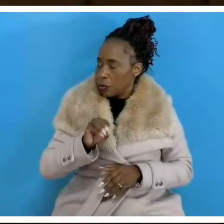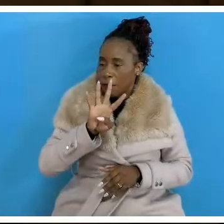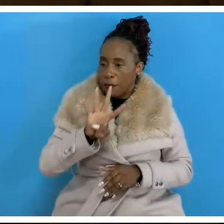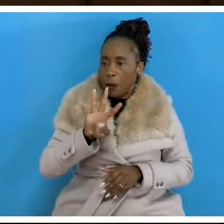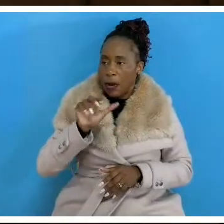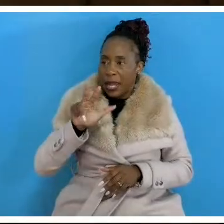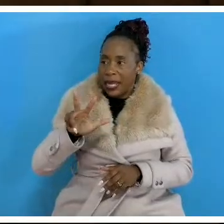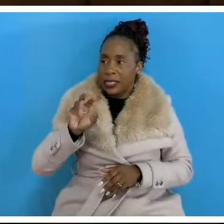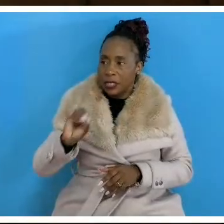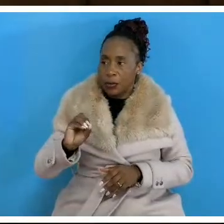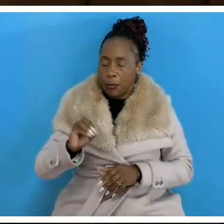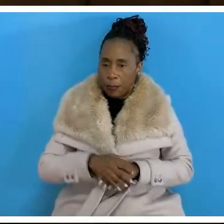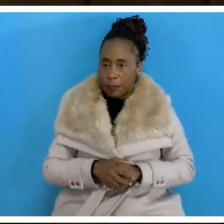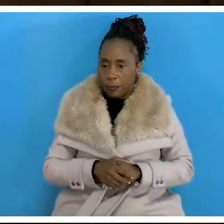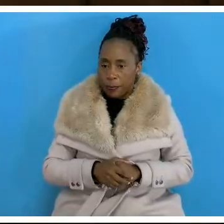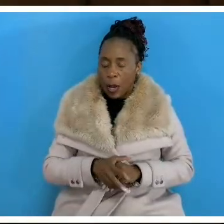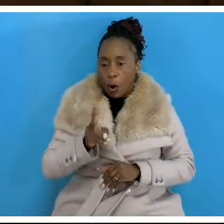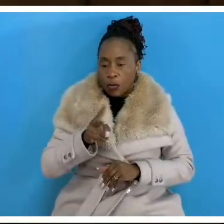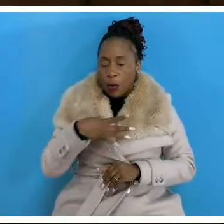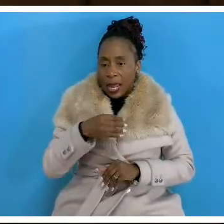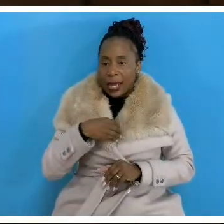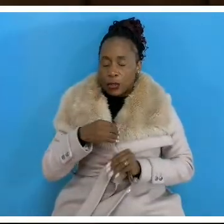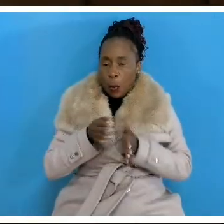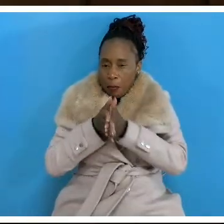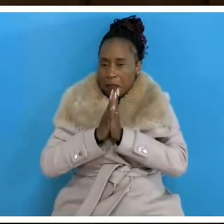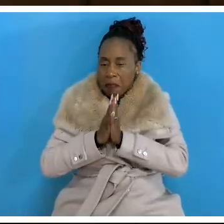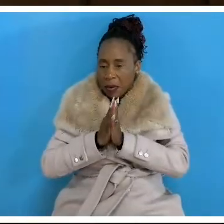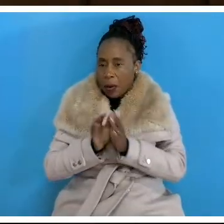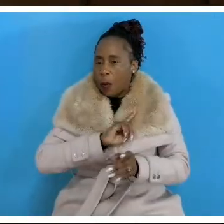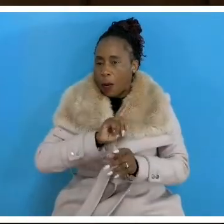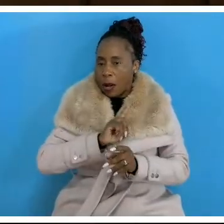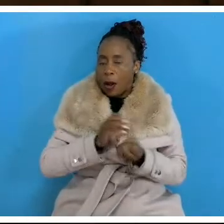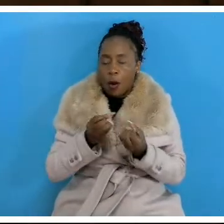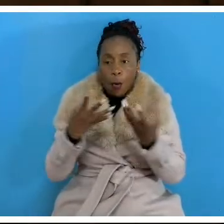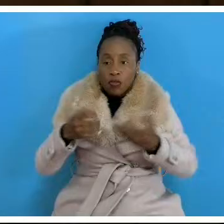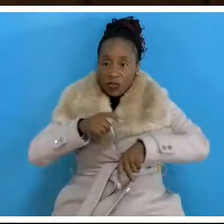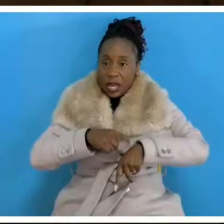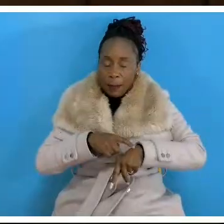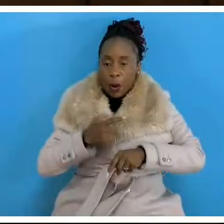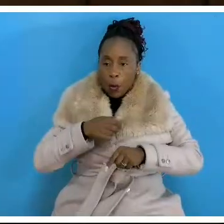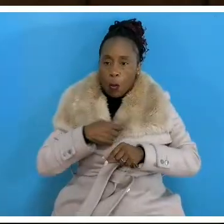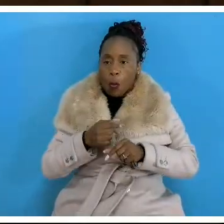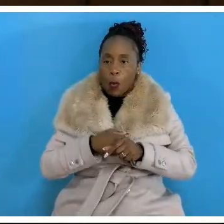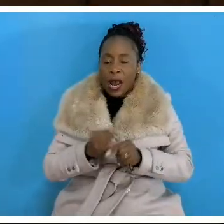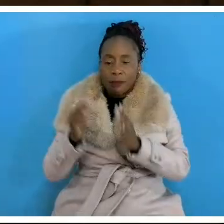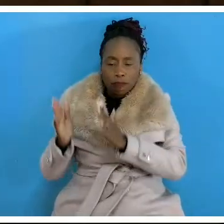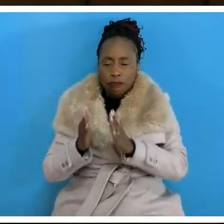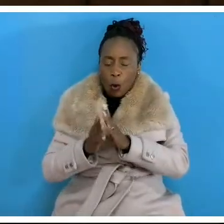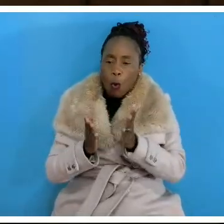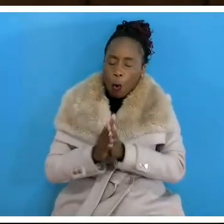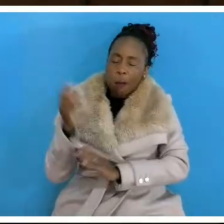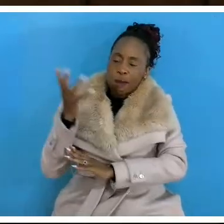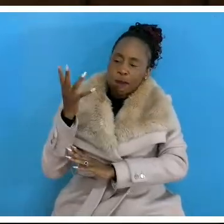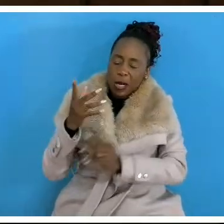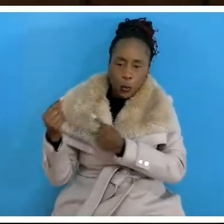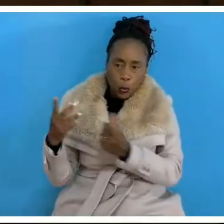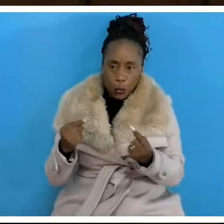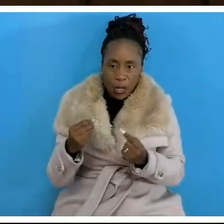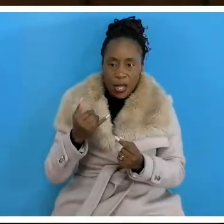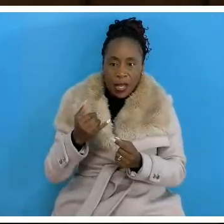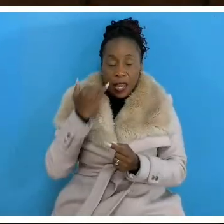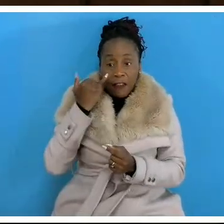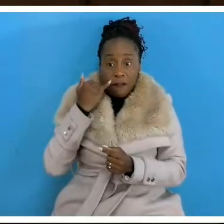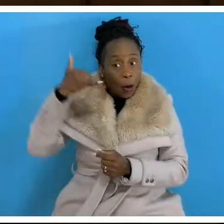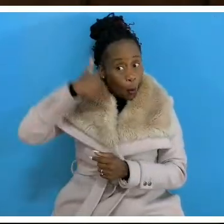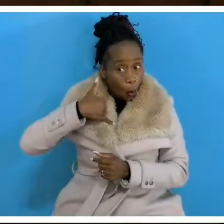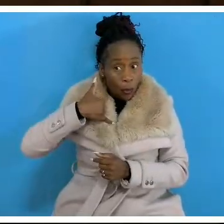0480. And I would also like to request, because most of the time we are in sessions where we're doing presentations. If you call and I